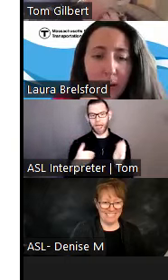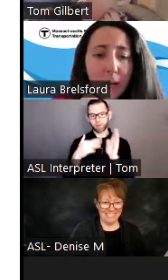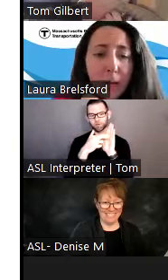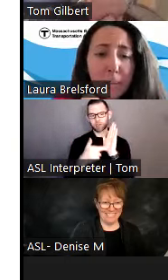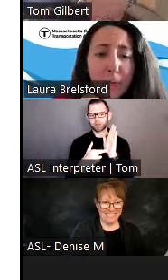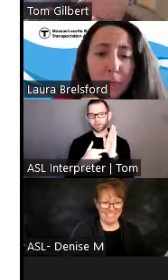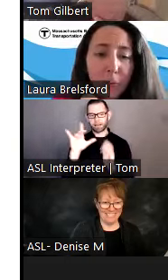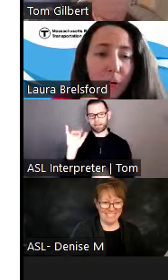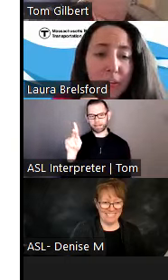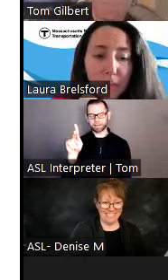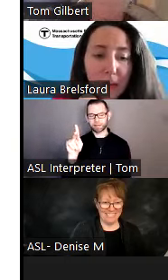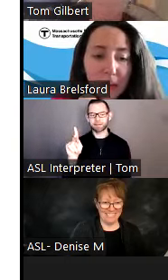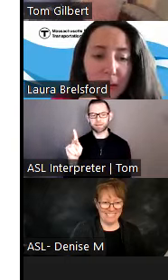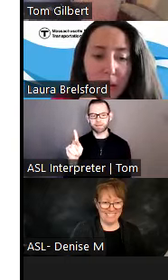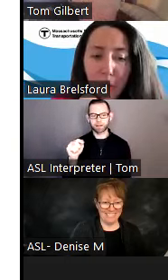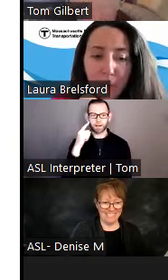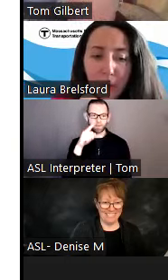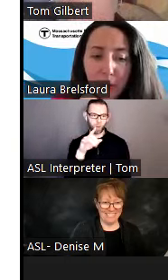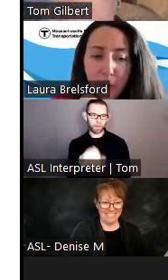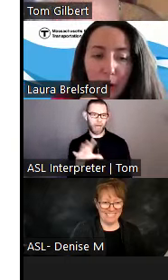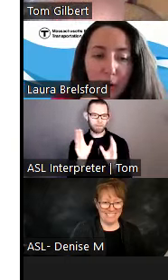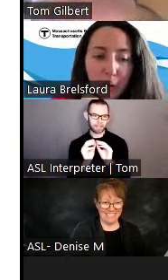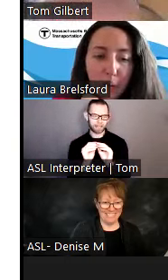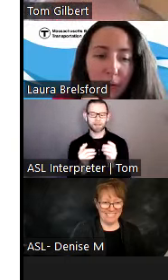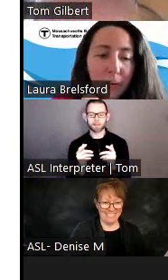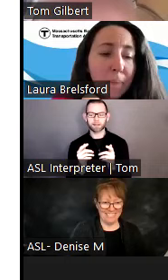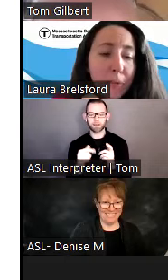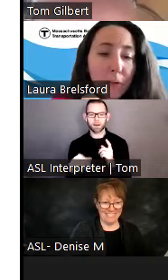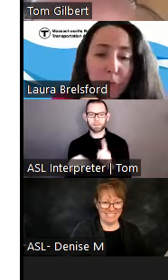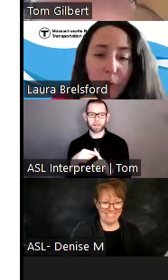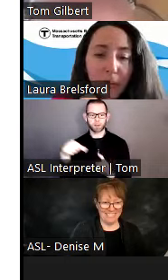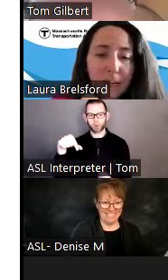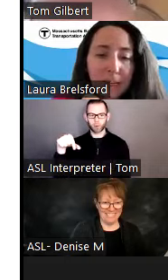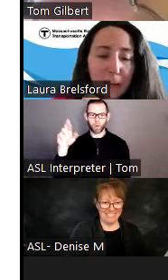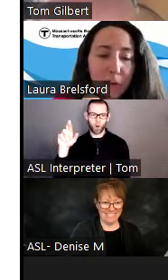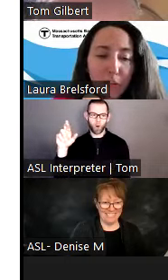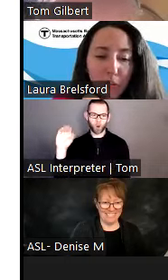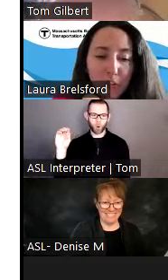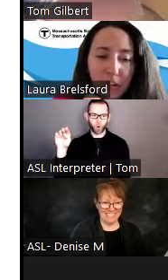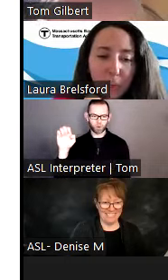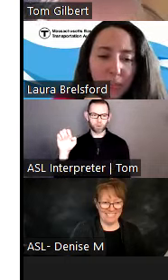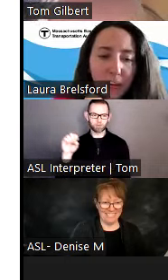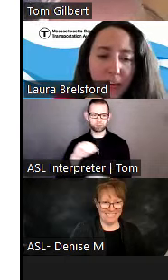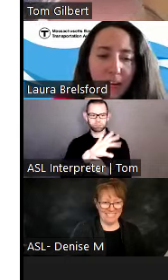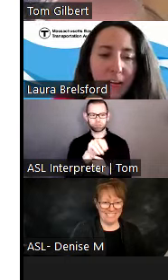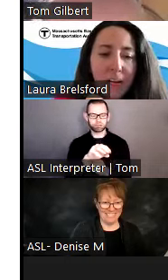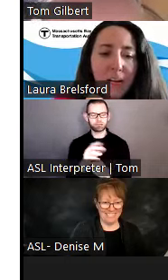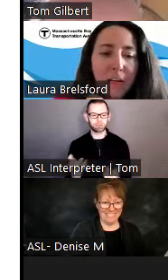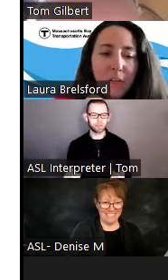for this meeting, along with a QR code for that same registration with